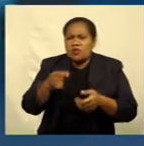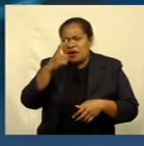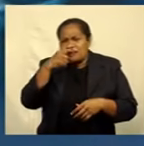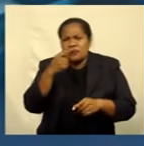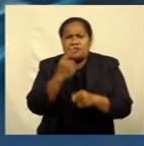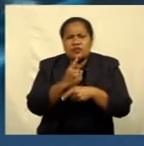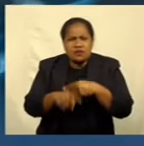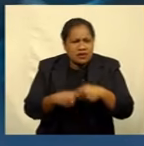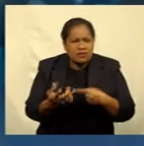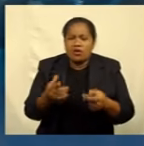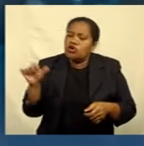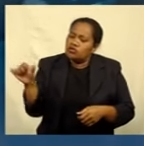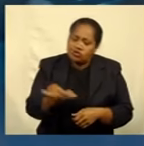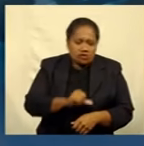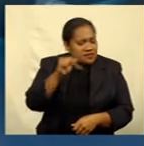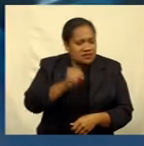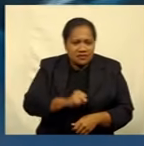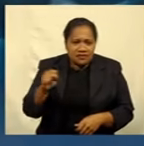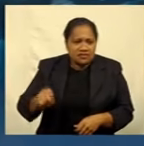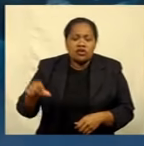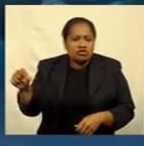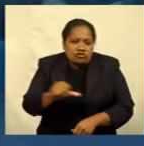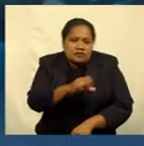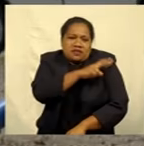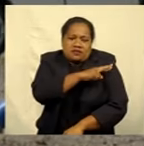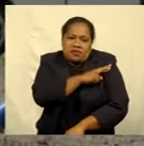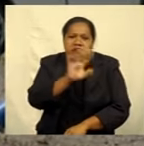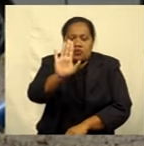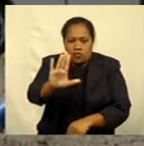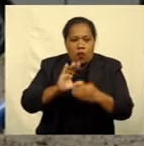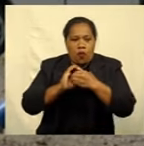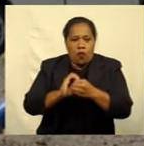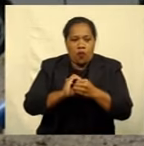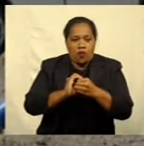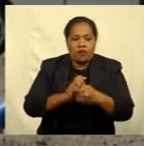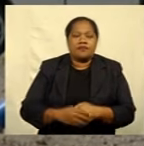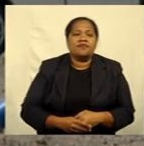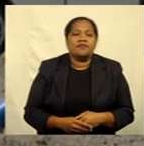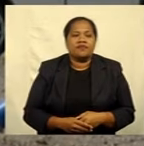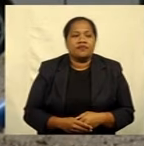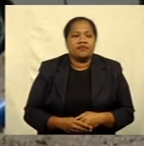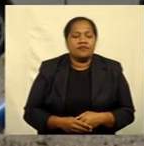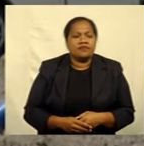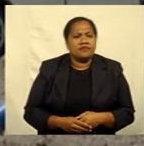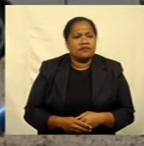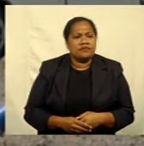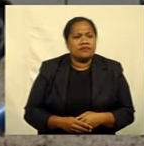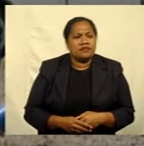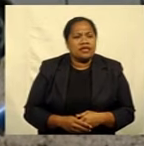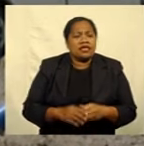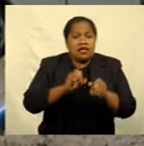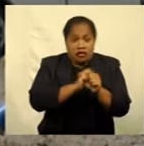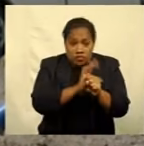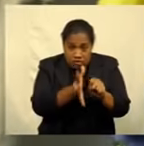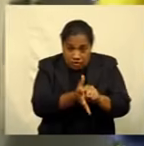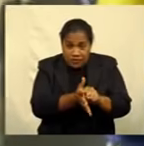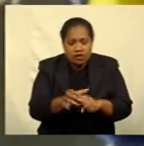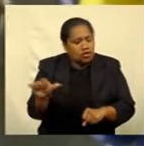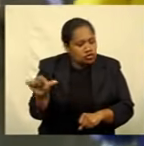take personal responsibility on your own and treat COVID as something which is